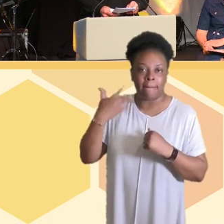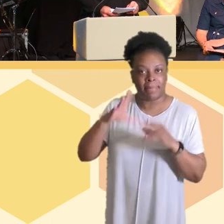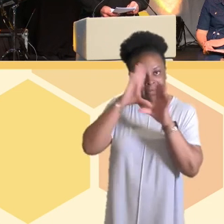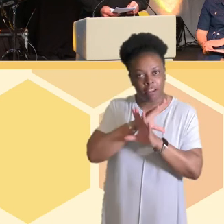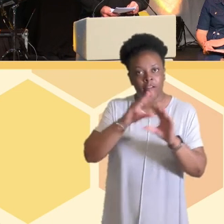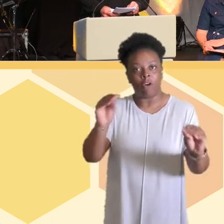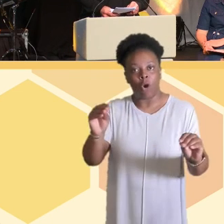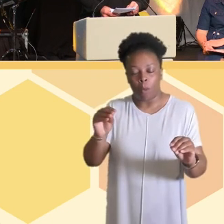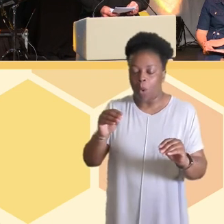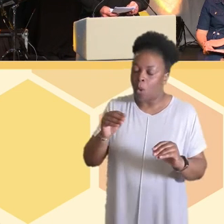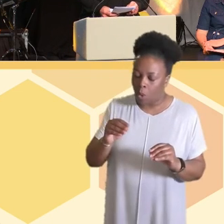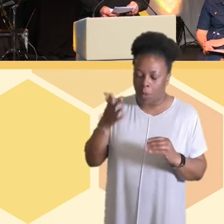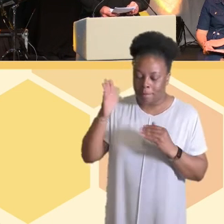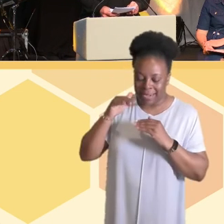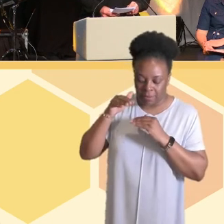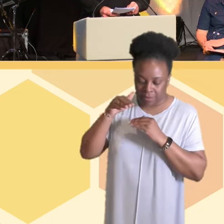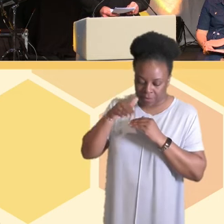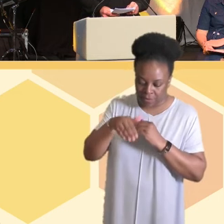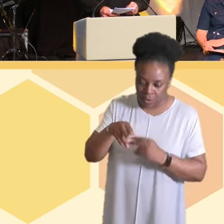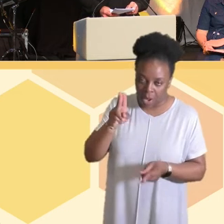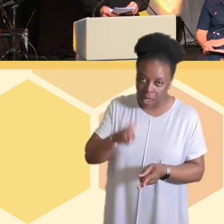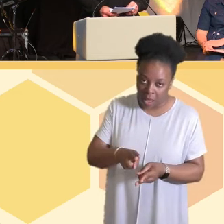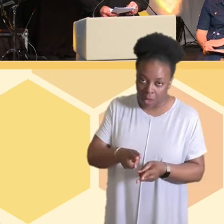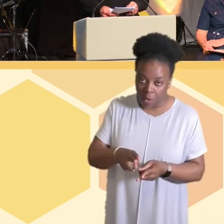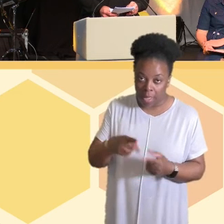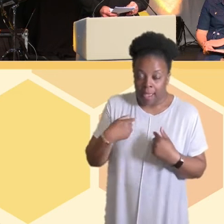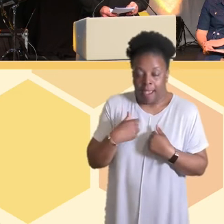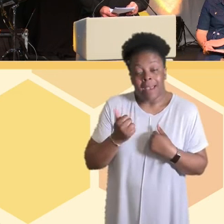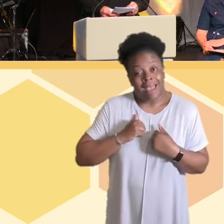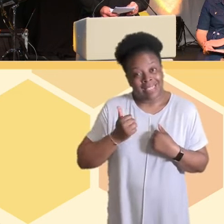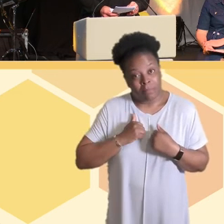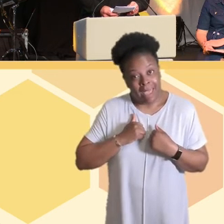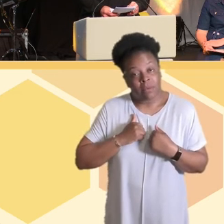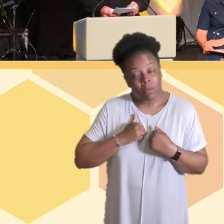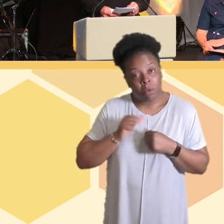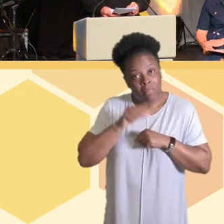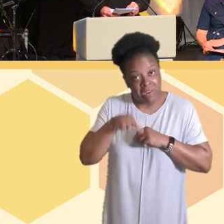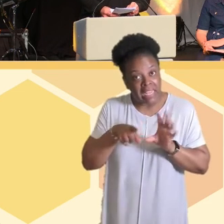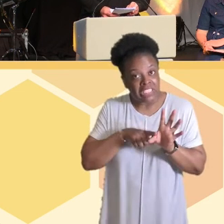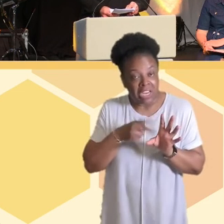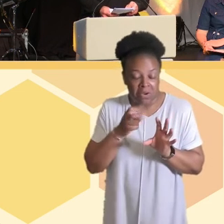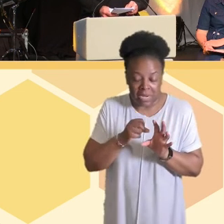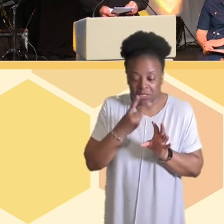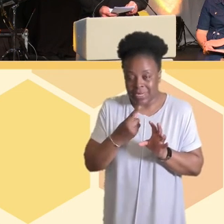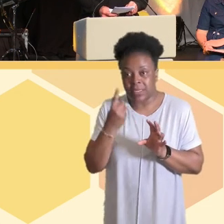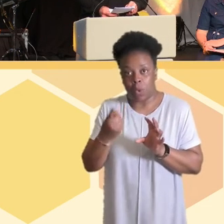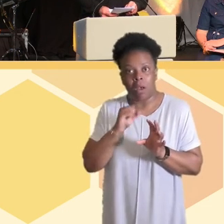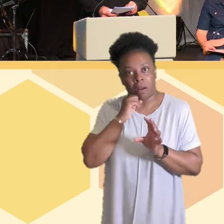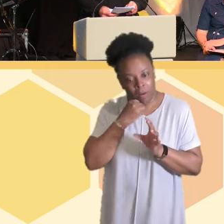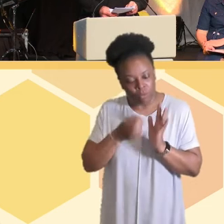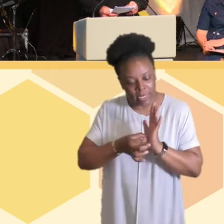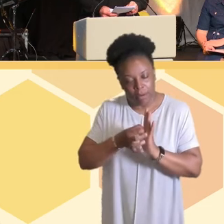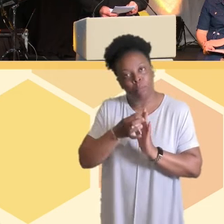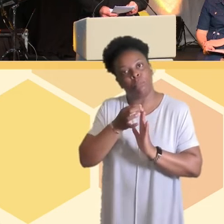but indicated that 2021 will be better, as we had already received notification of some significant